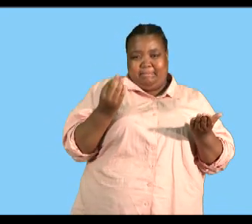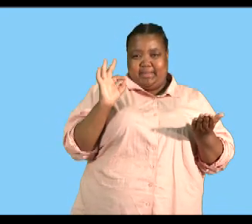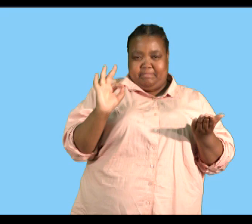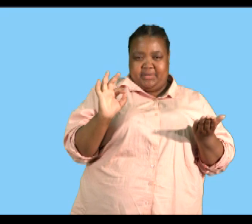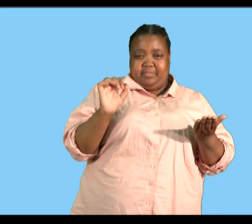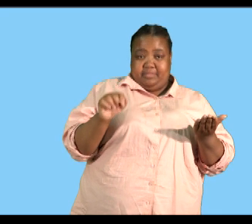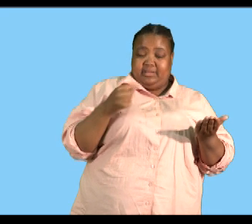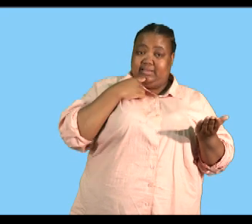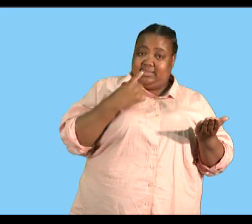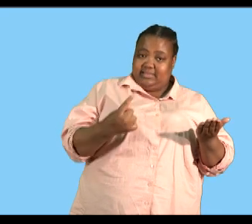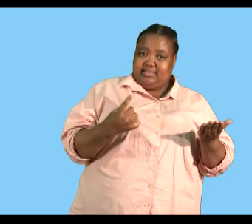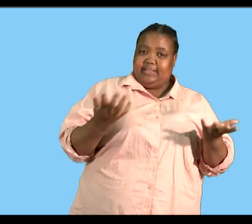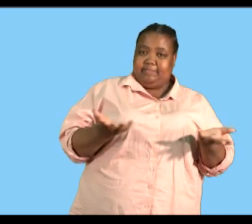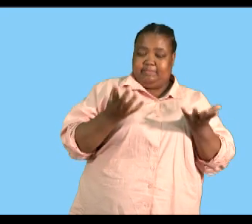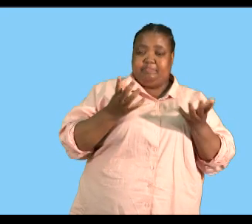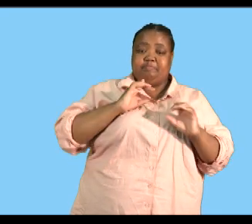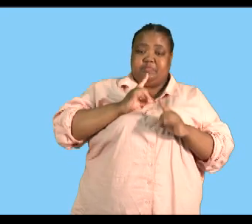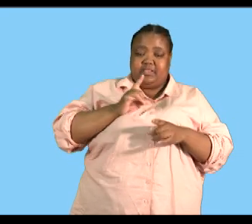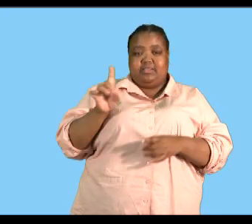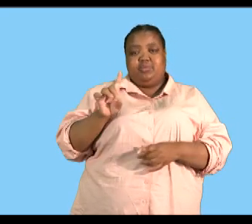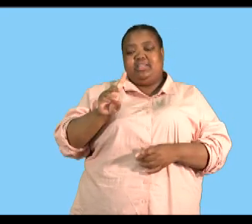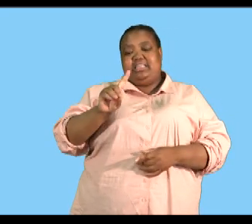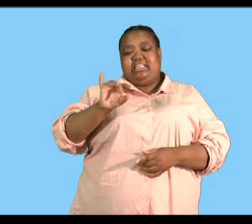are discrete.